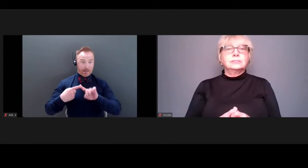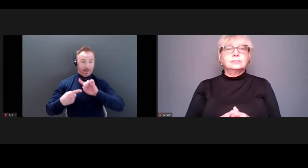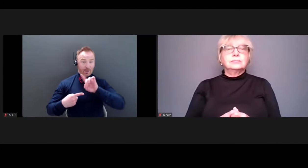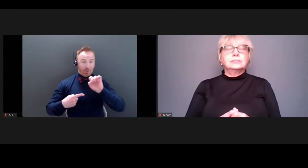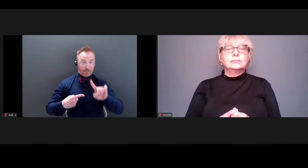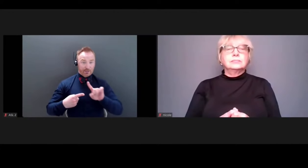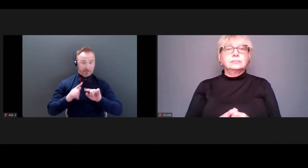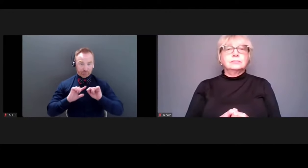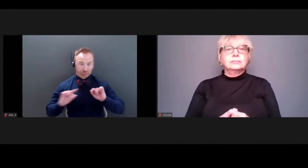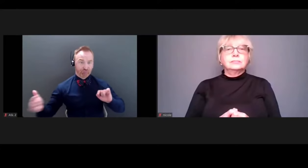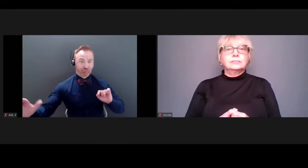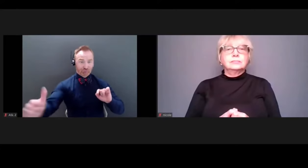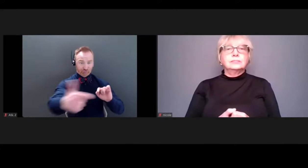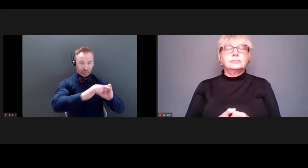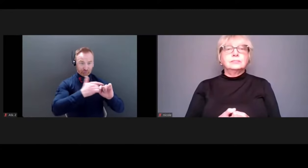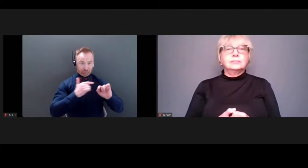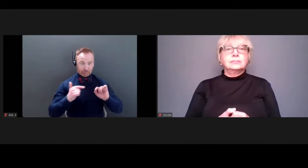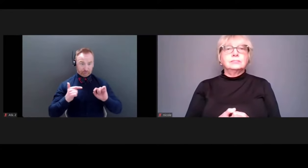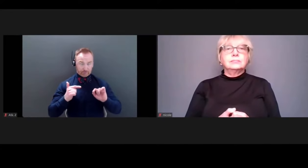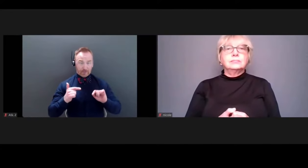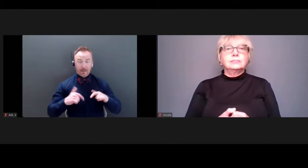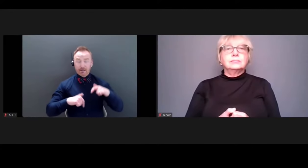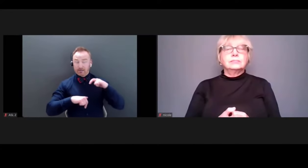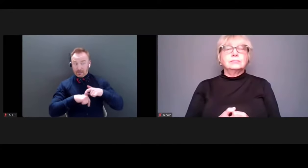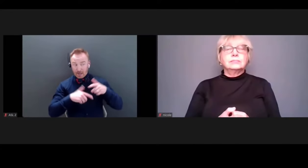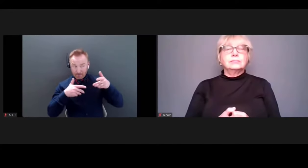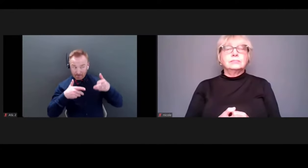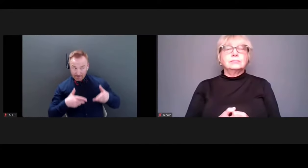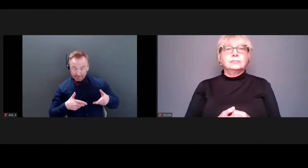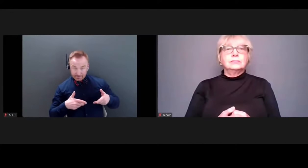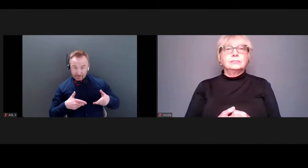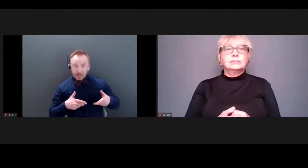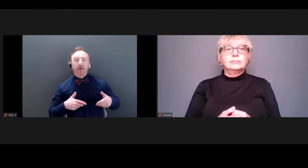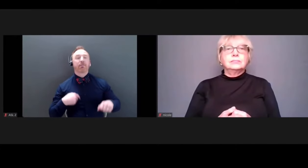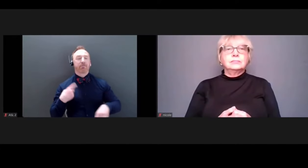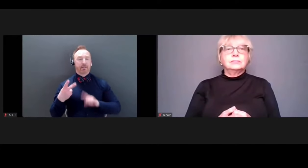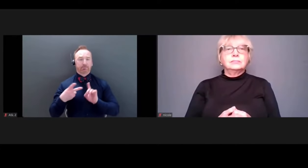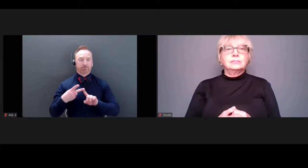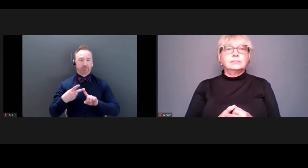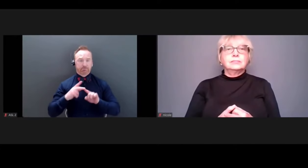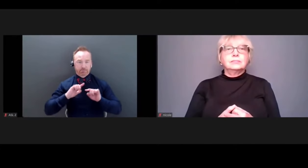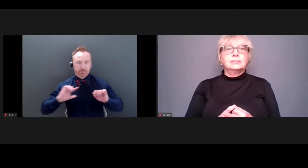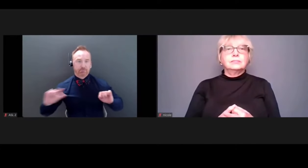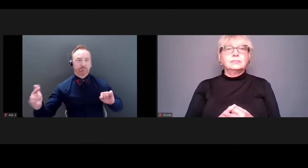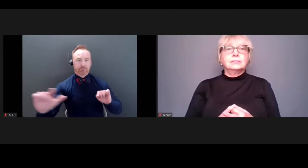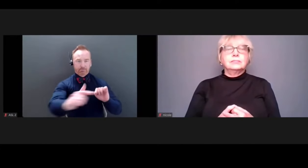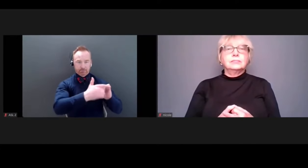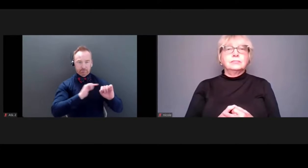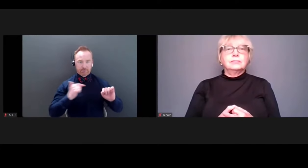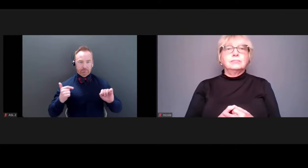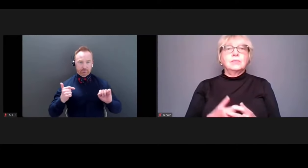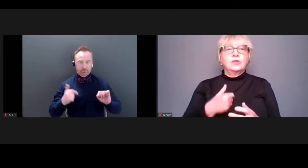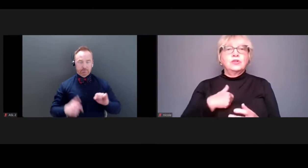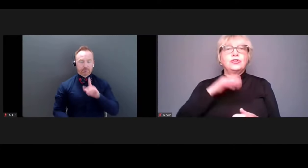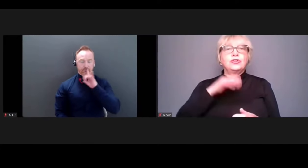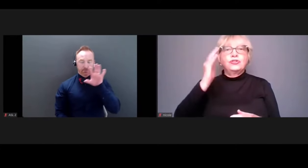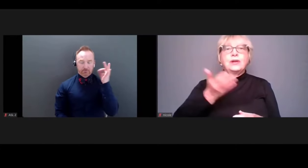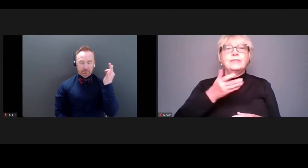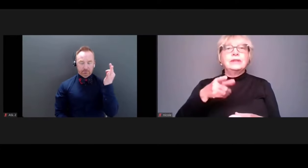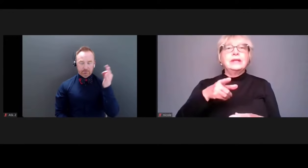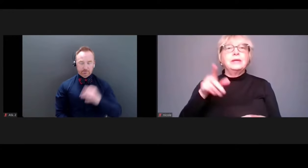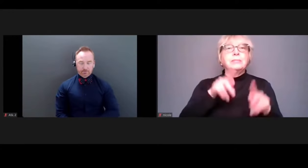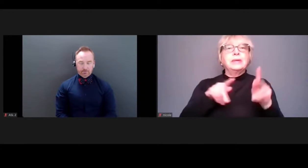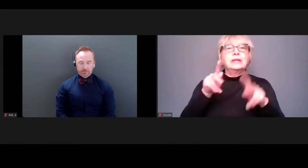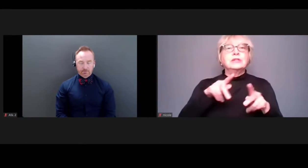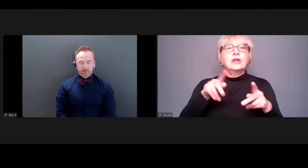speak. If there is time, we will address follow-up questions. Alors, je vais inviter les conseillers et les membres